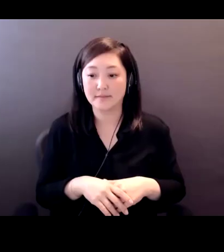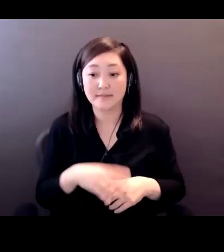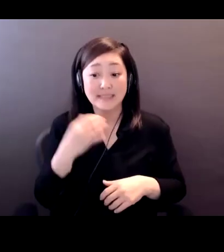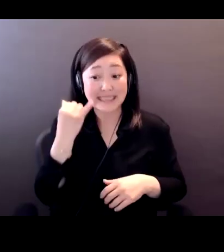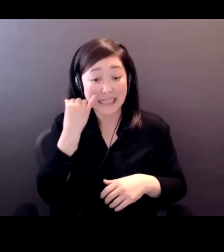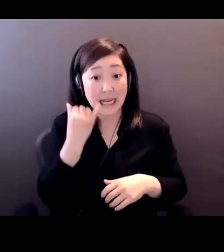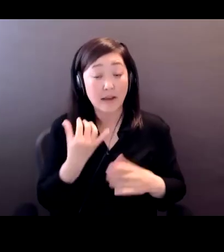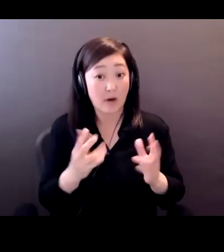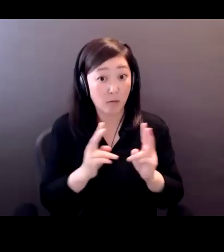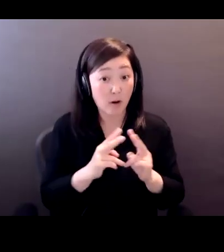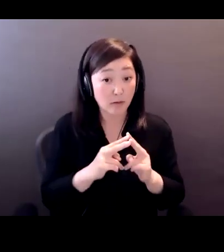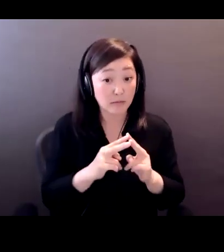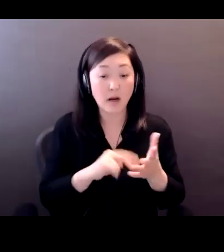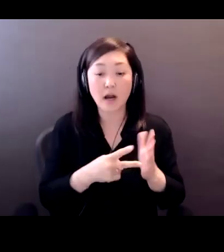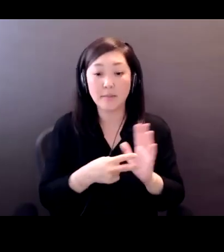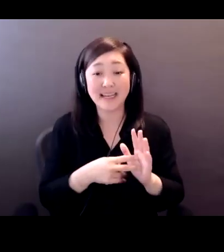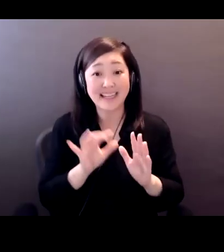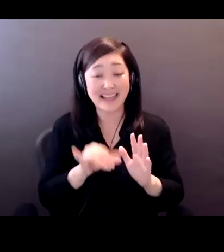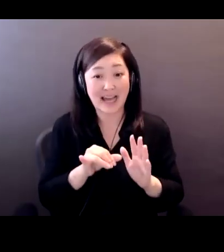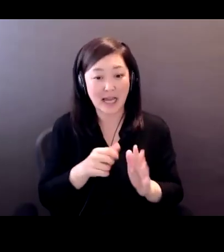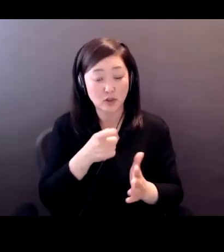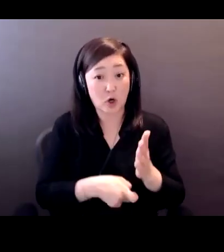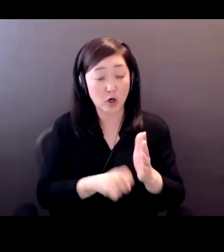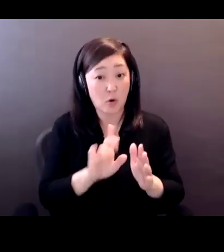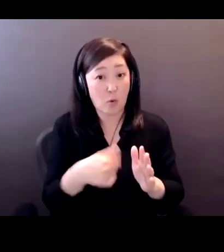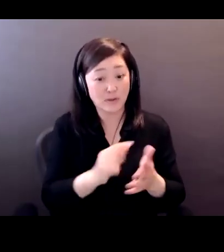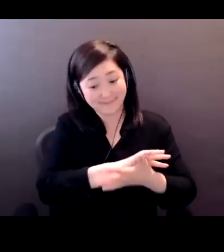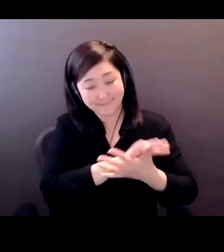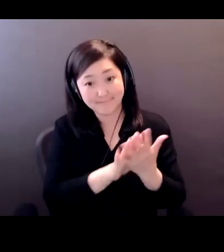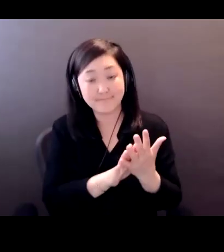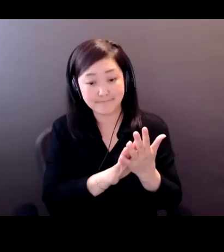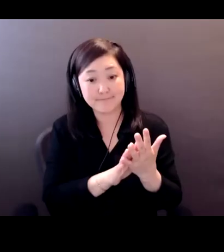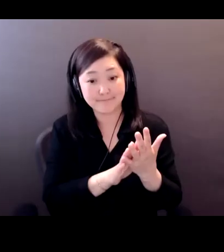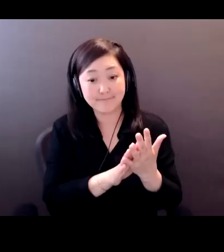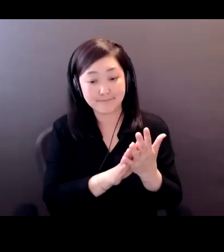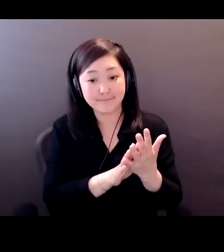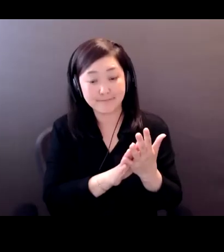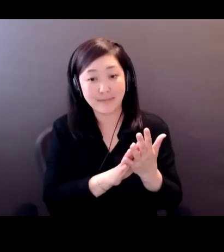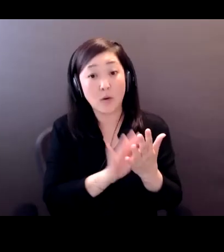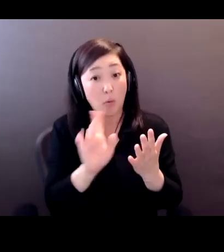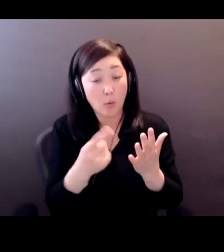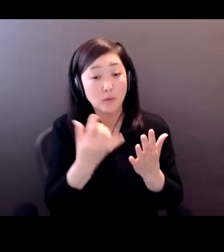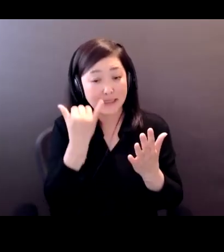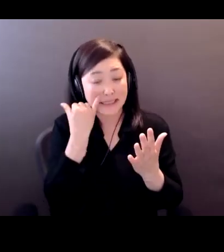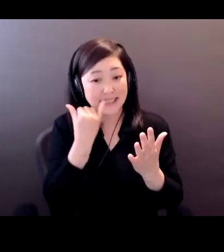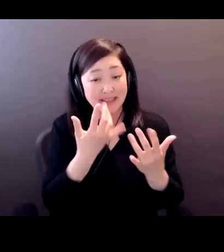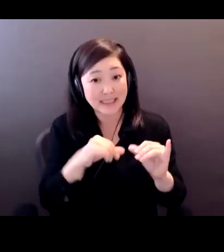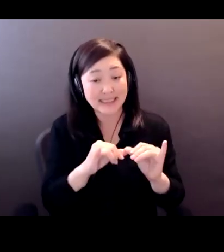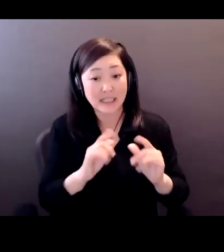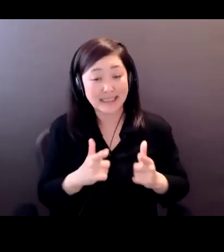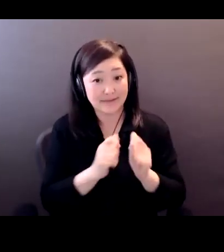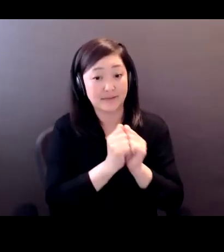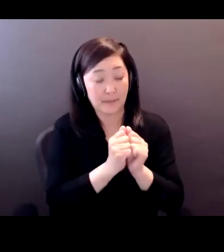the offense would have only applied to all those categories if the couple still lived together.